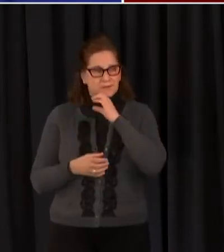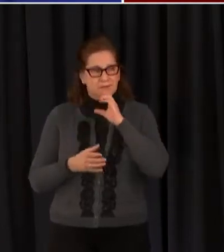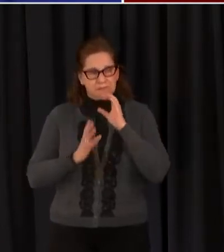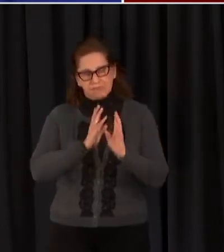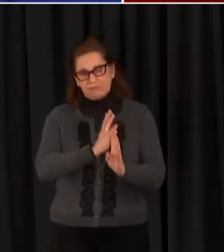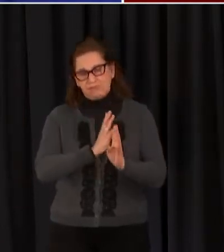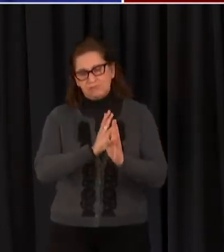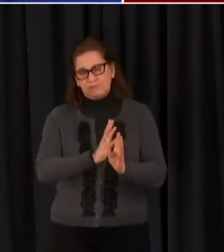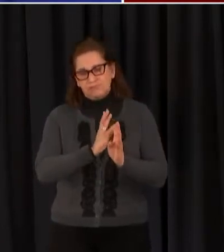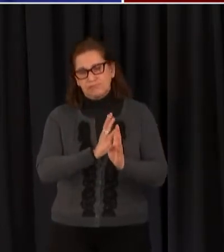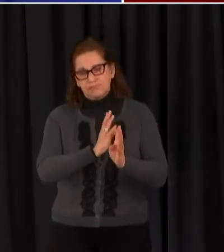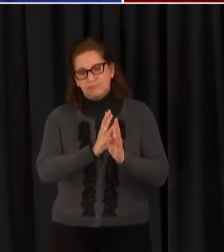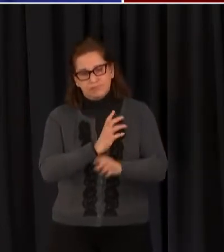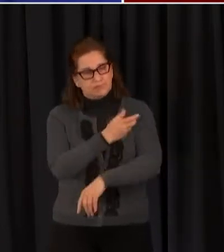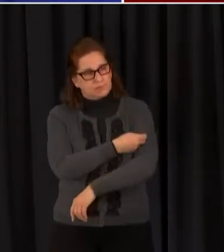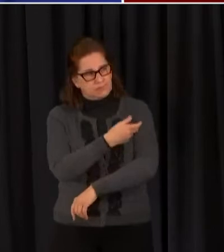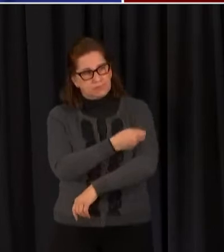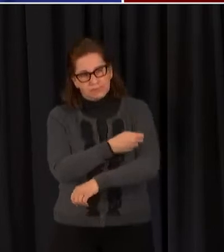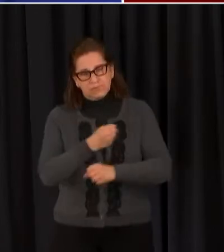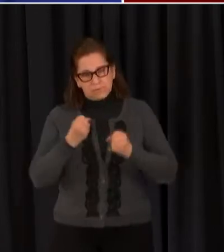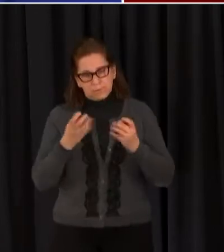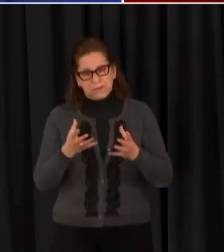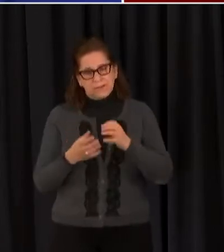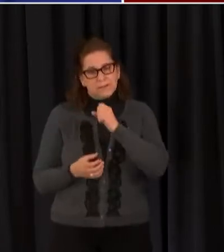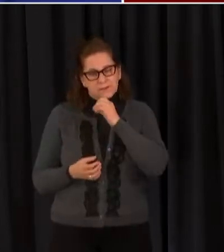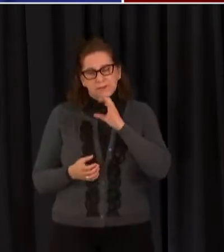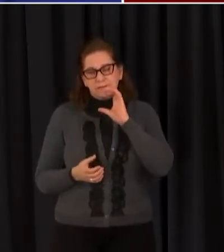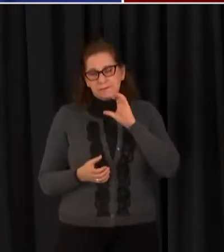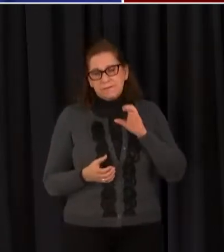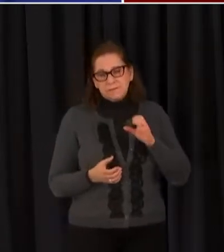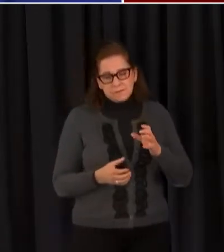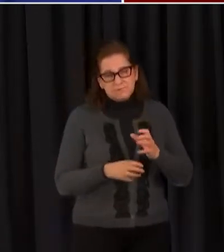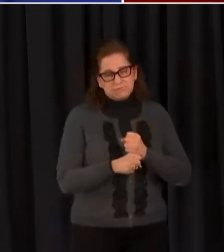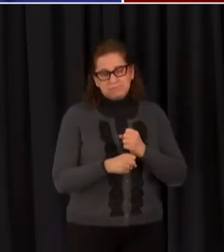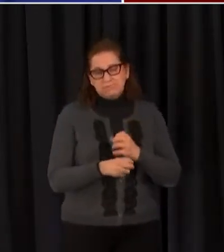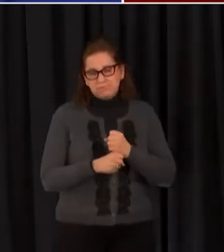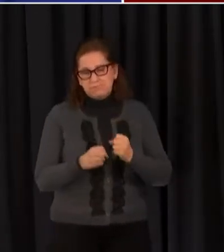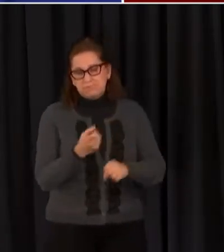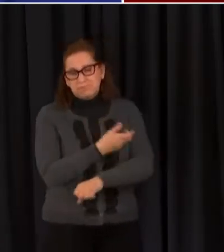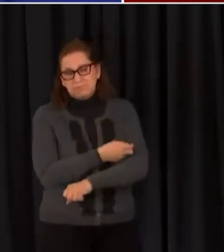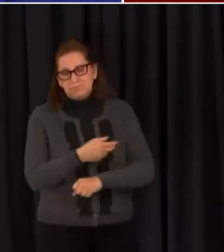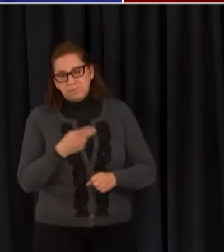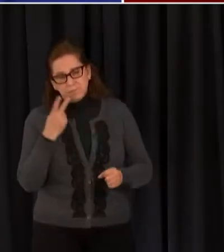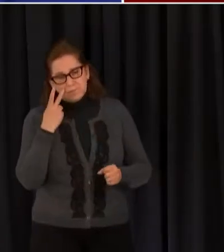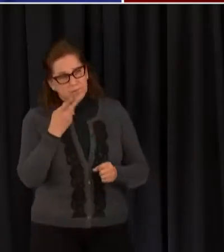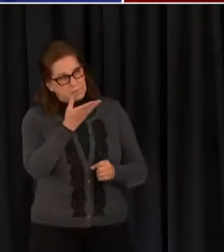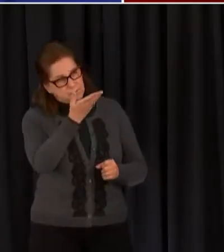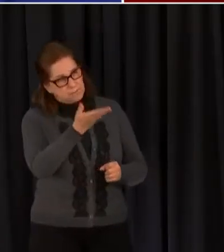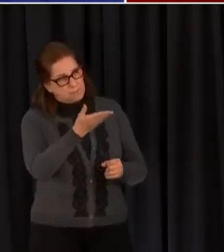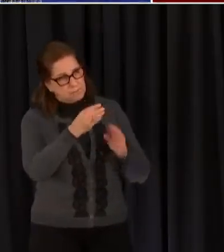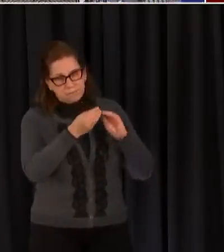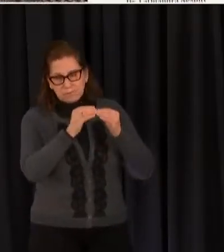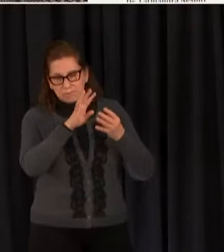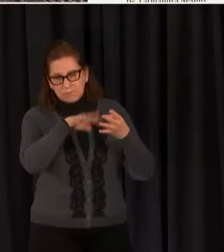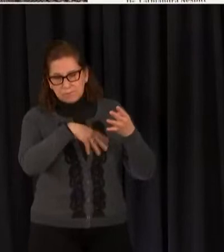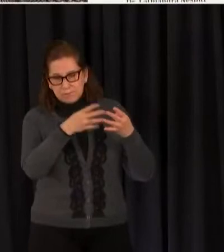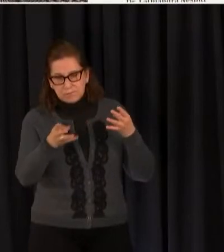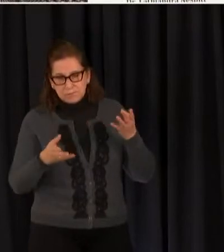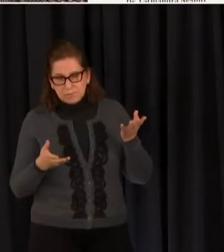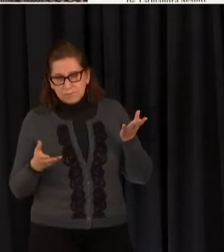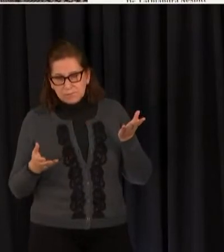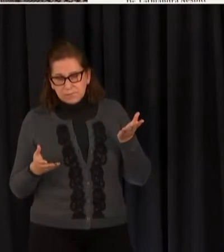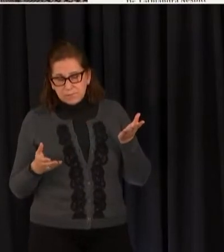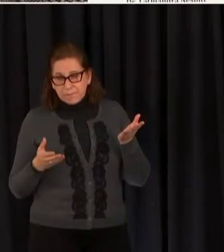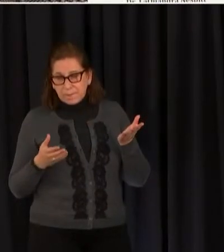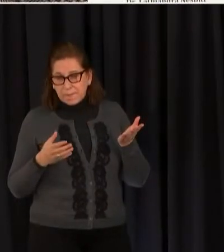wondered what you think of the snapshot. So we sent, as you're noticing on the snapshot, and as the mayor mentioned in her comments, every senior who was